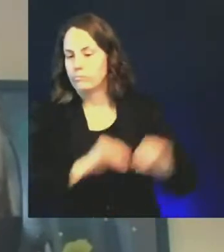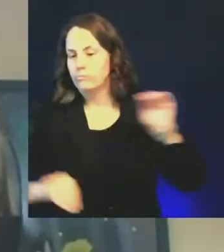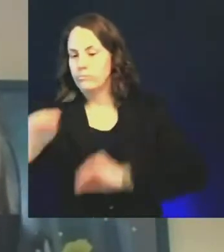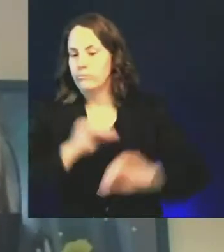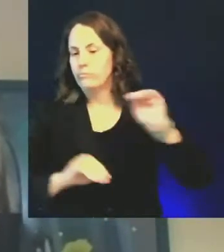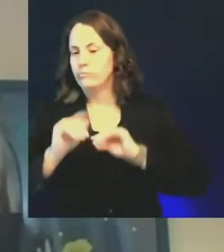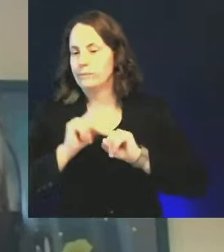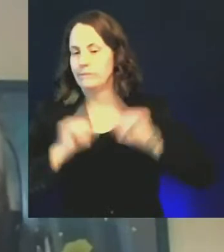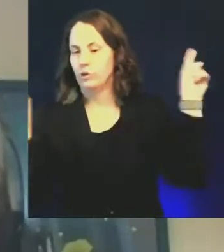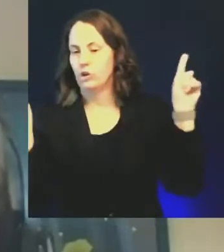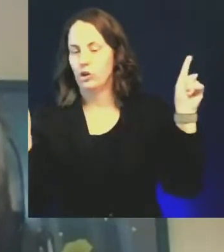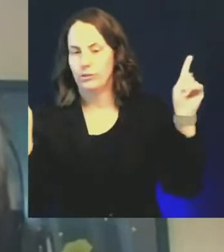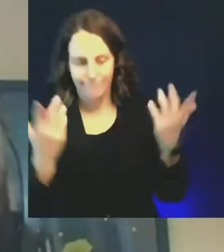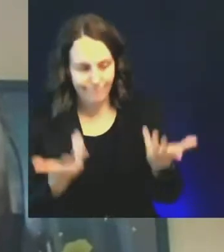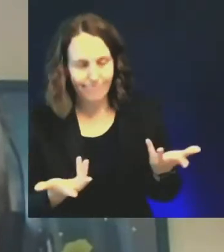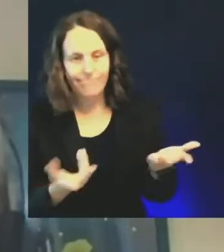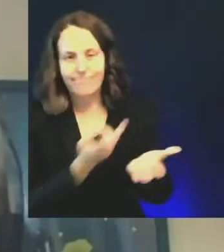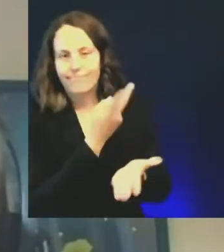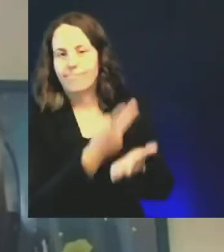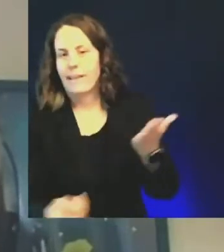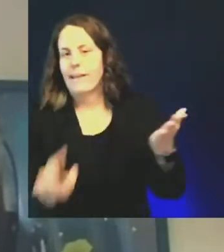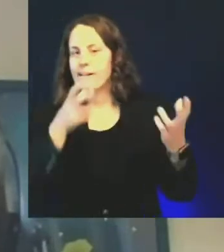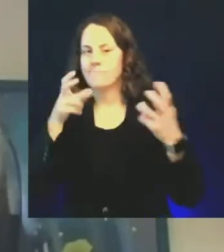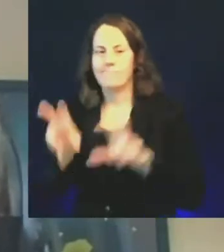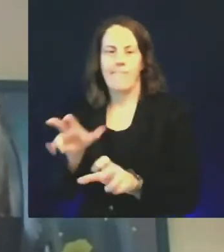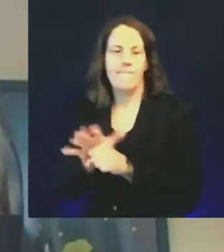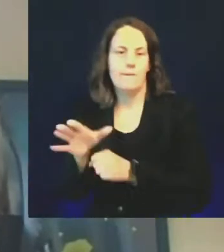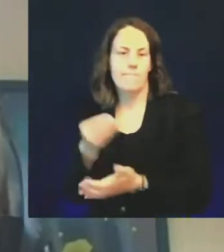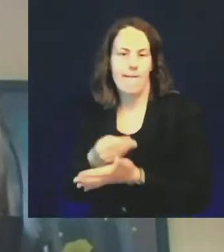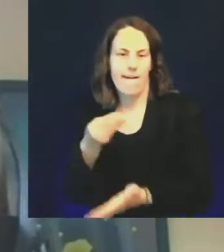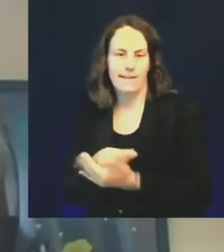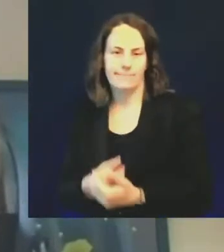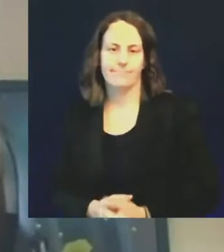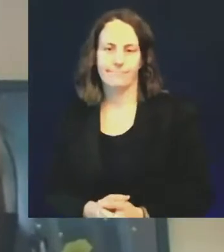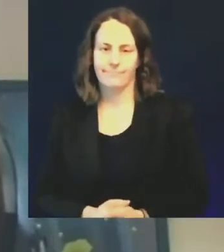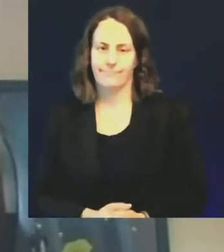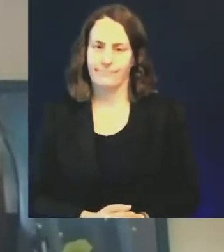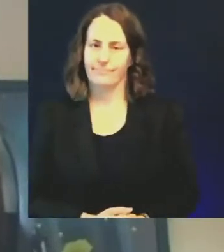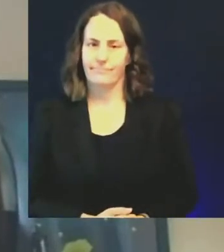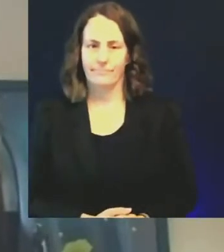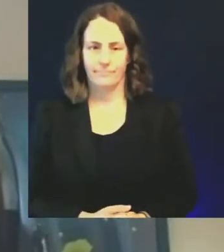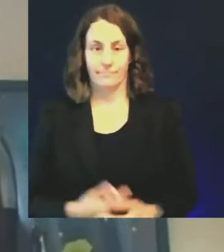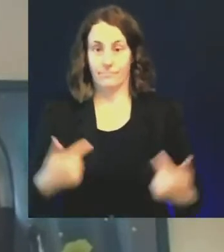where everyone can be as healthy as possible.